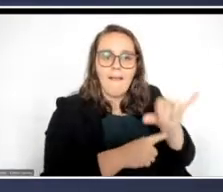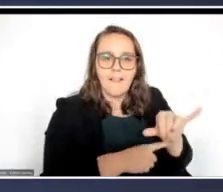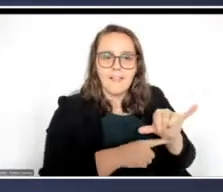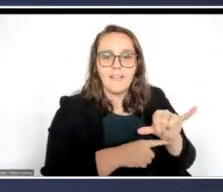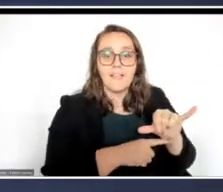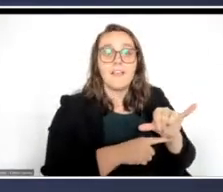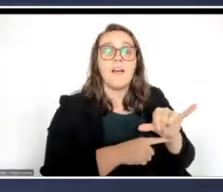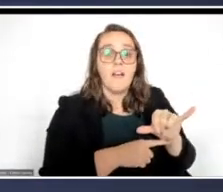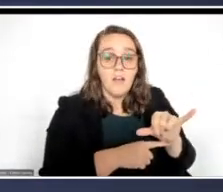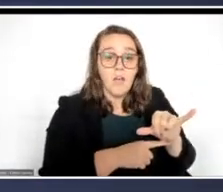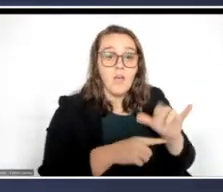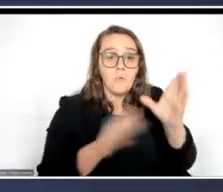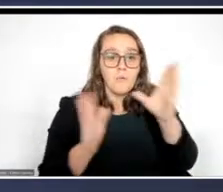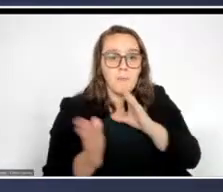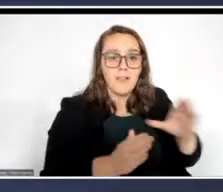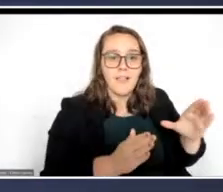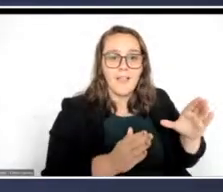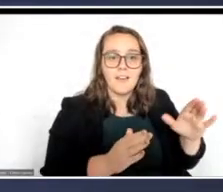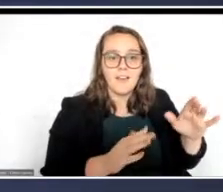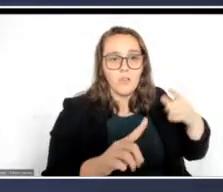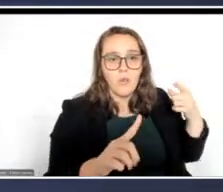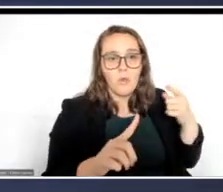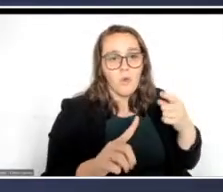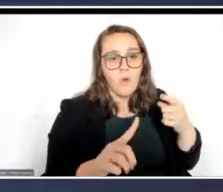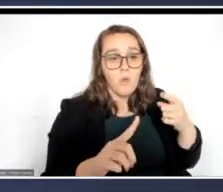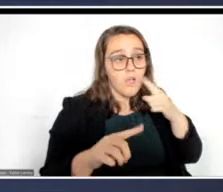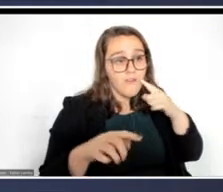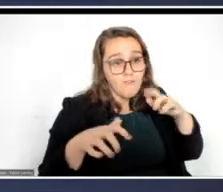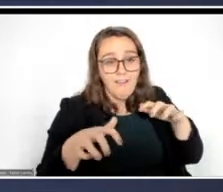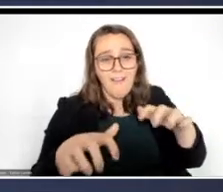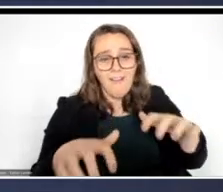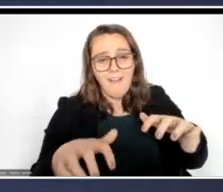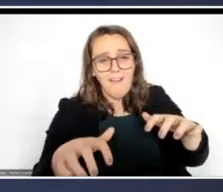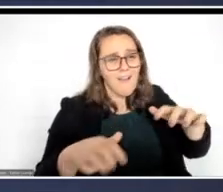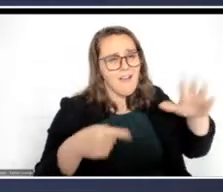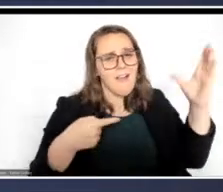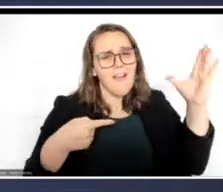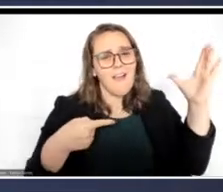angry supporters to the Capitol after his speech on the Ellipse on January 6th.